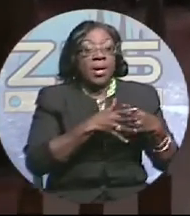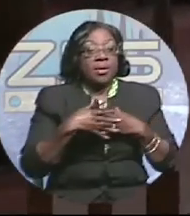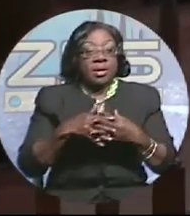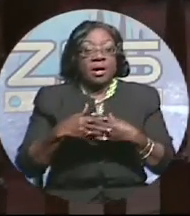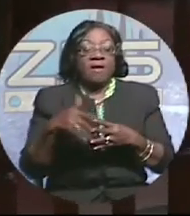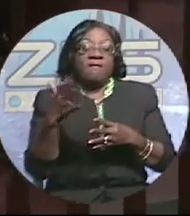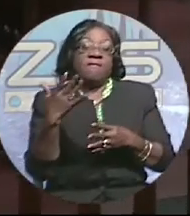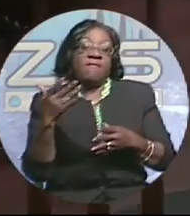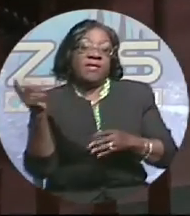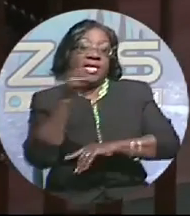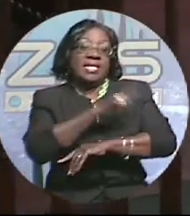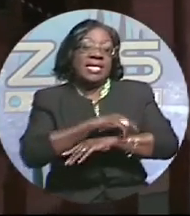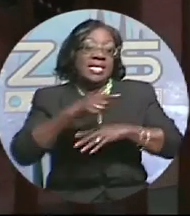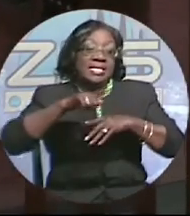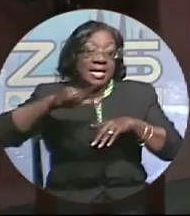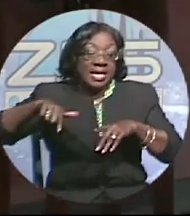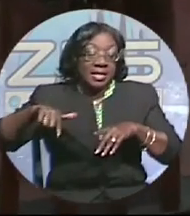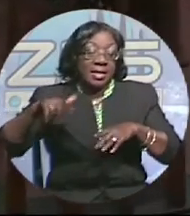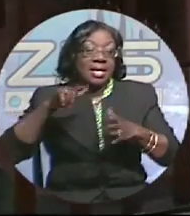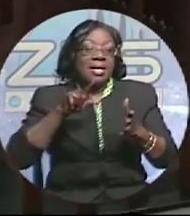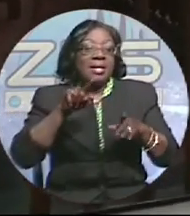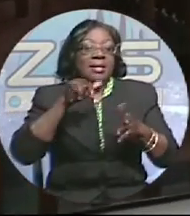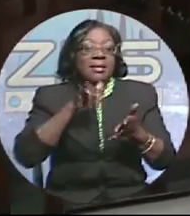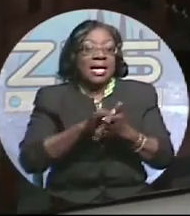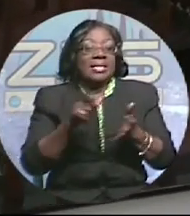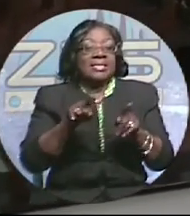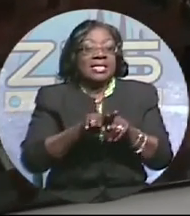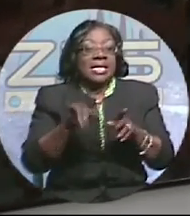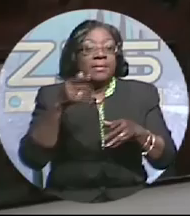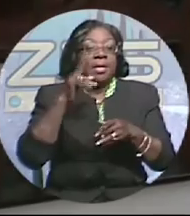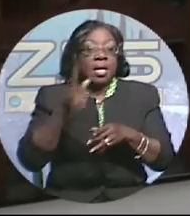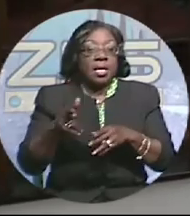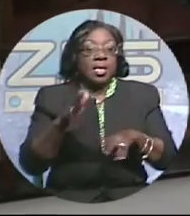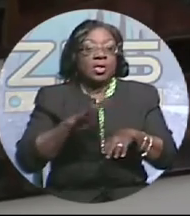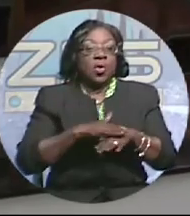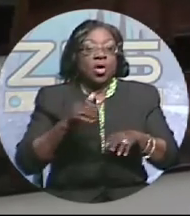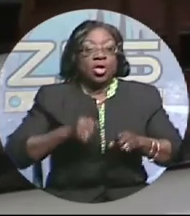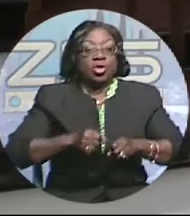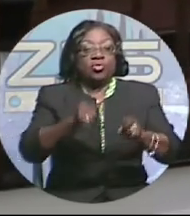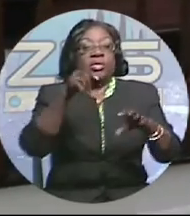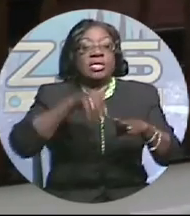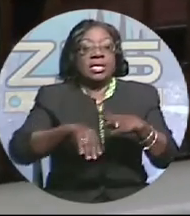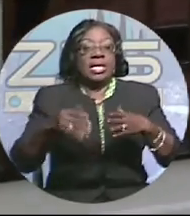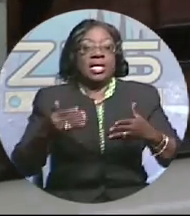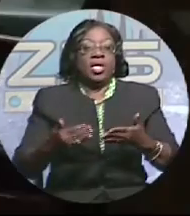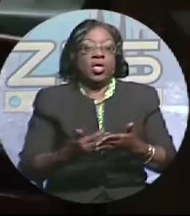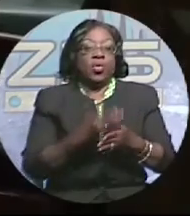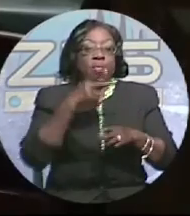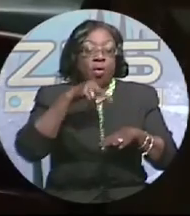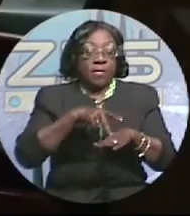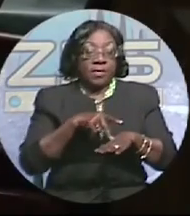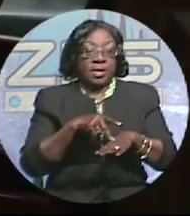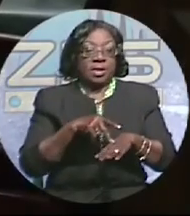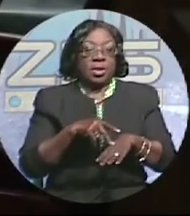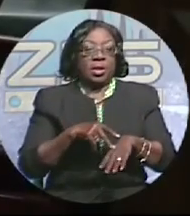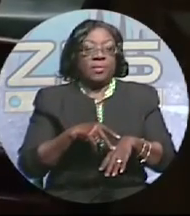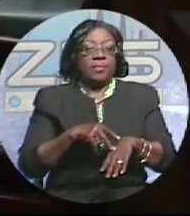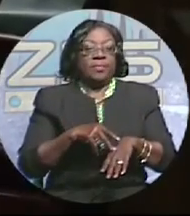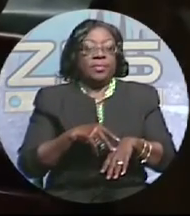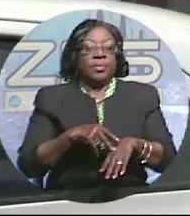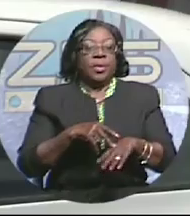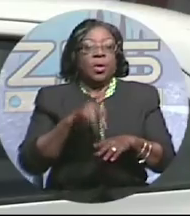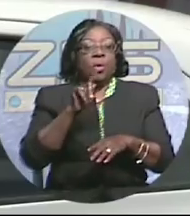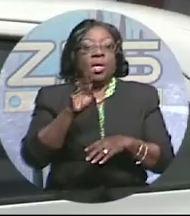Force charged 240 persons for firearm-related offenses in 2015. 144 cases were placed